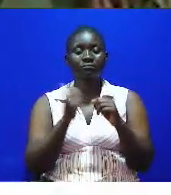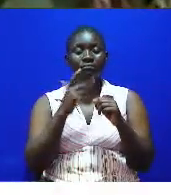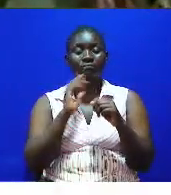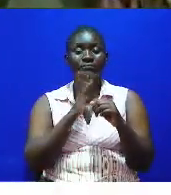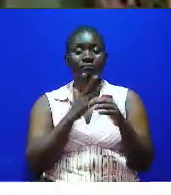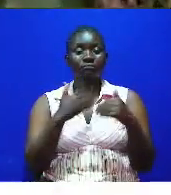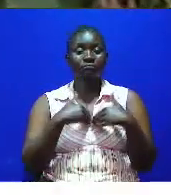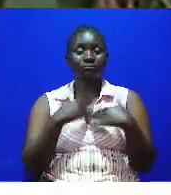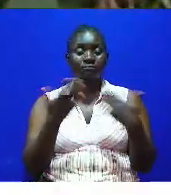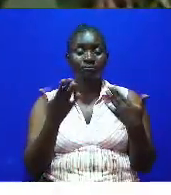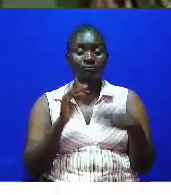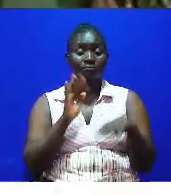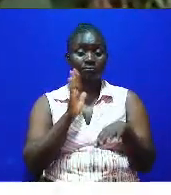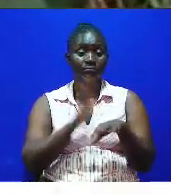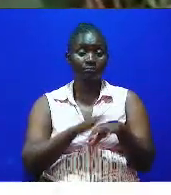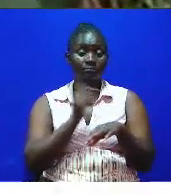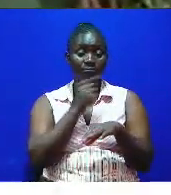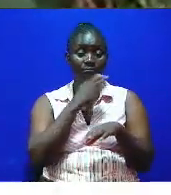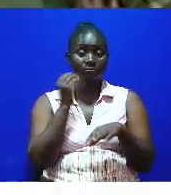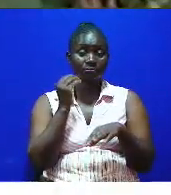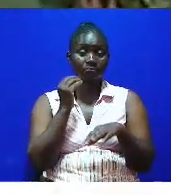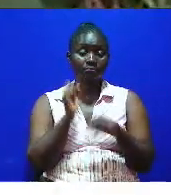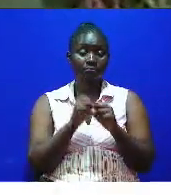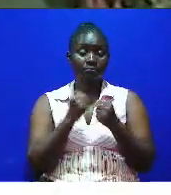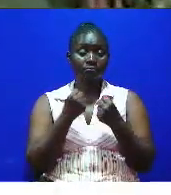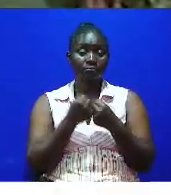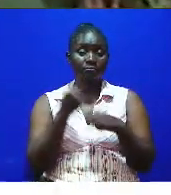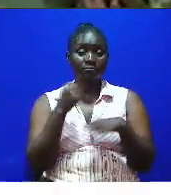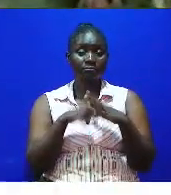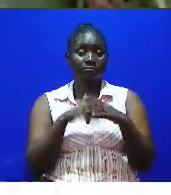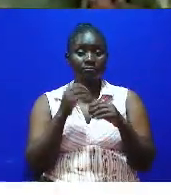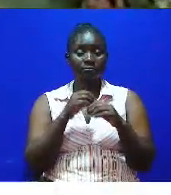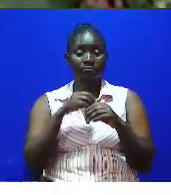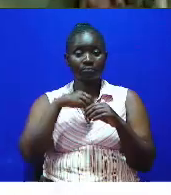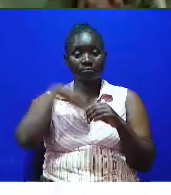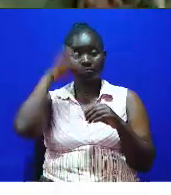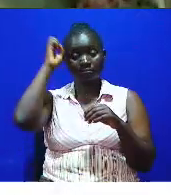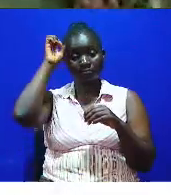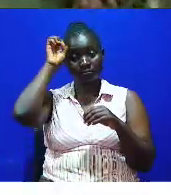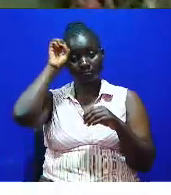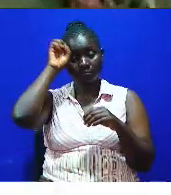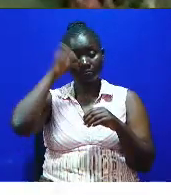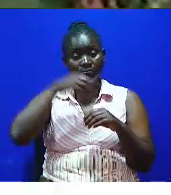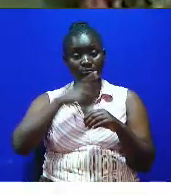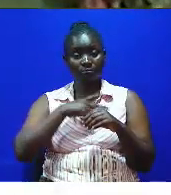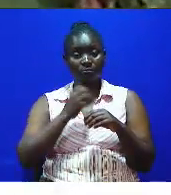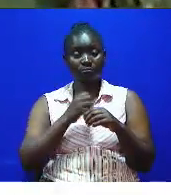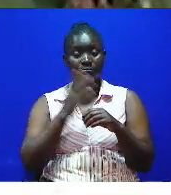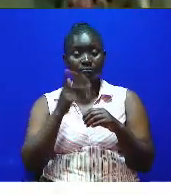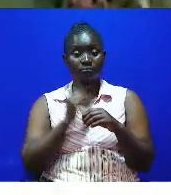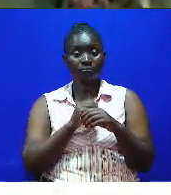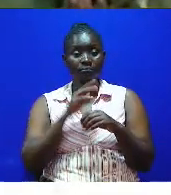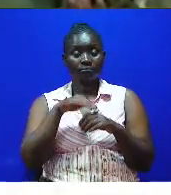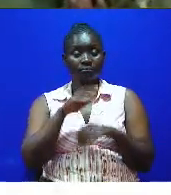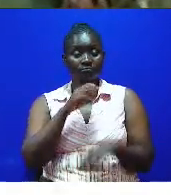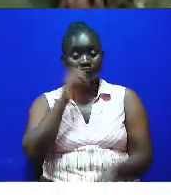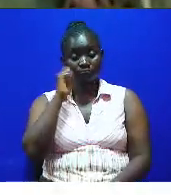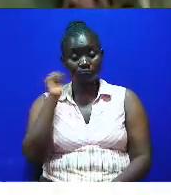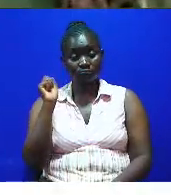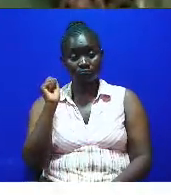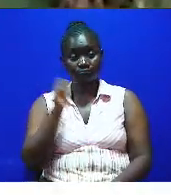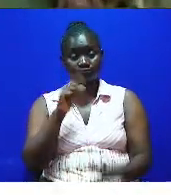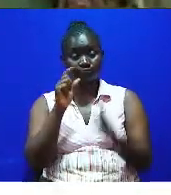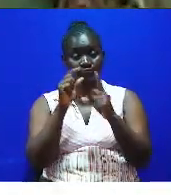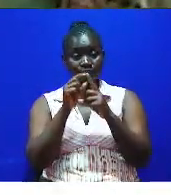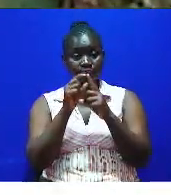good proposals na intumuna stakeholders as mangana ejisem we wanted to echo their wants mnabateba because